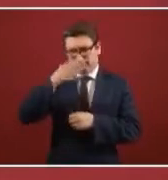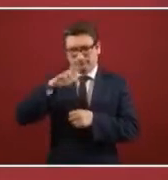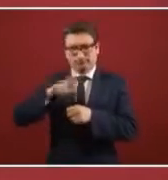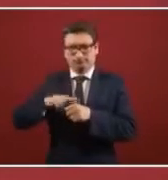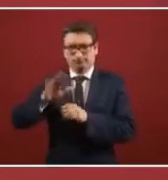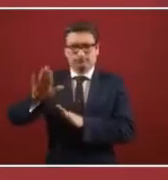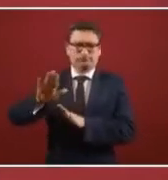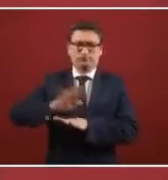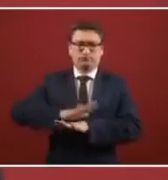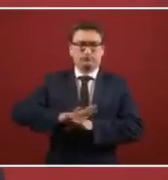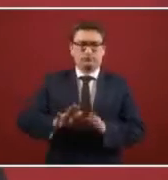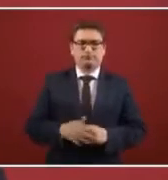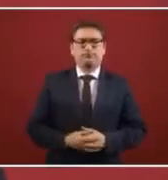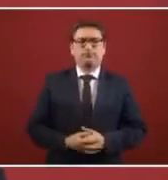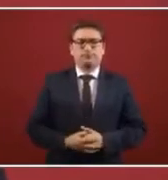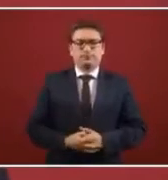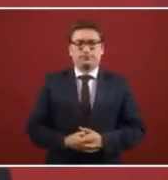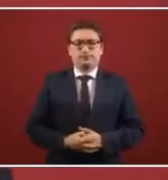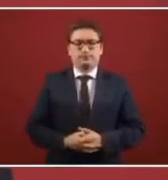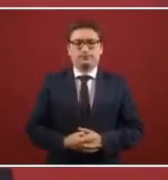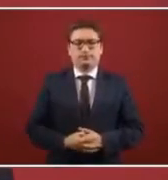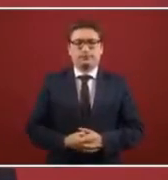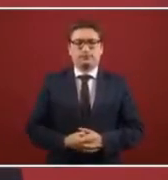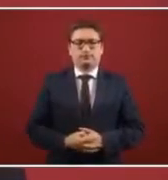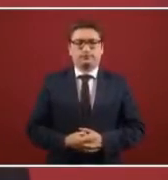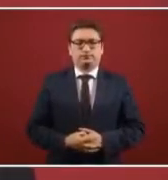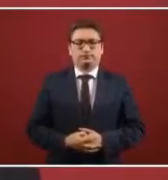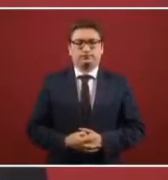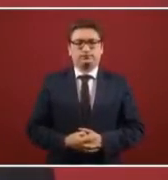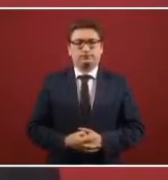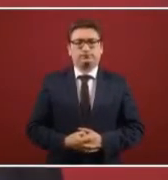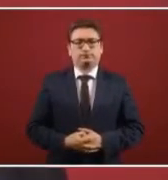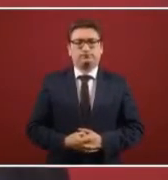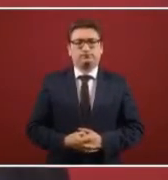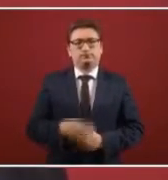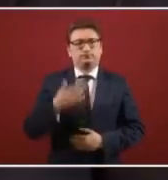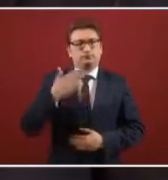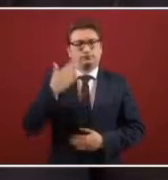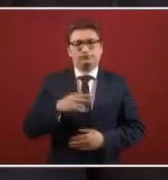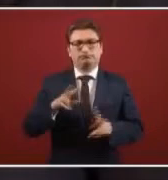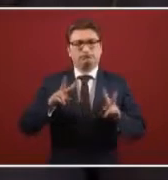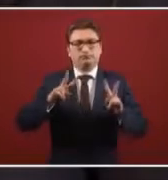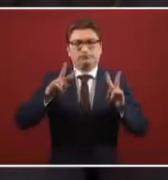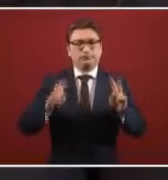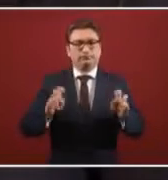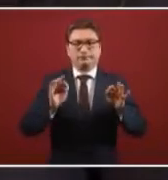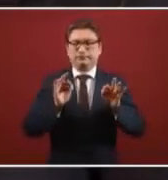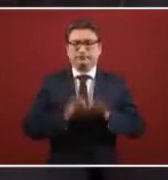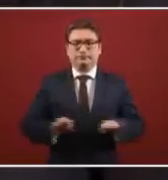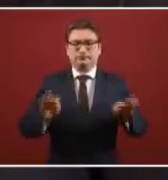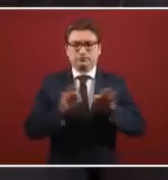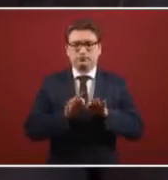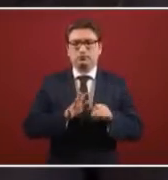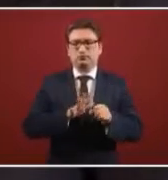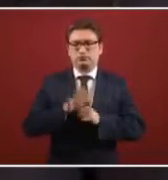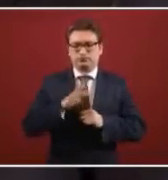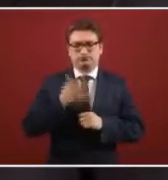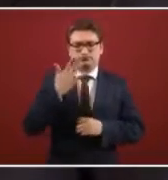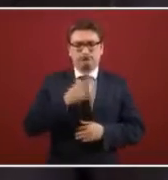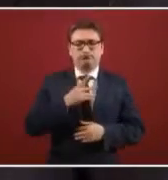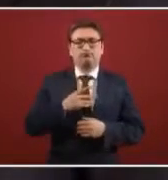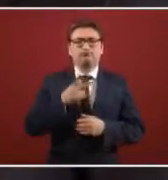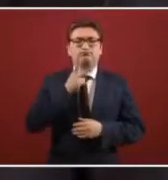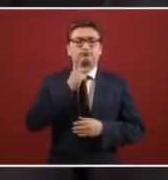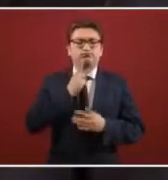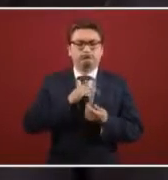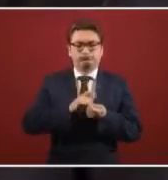on foreign en un asunto Uh, tan delicado with a como matter es el that's so abasto delicate, de